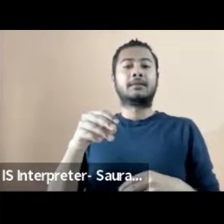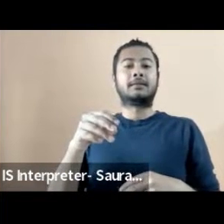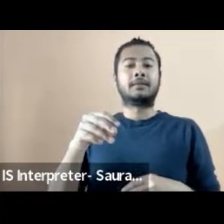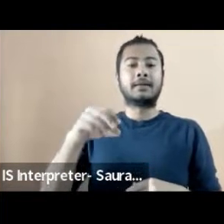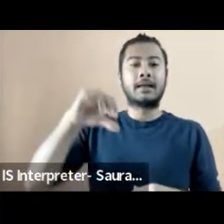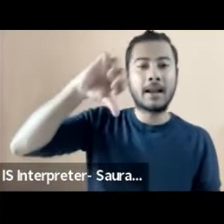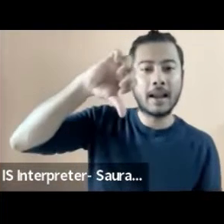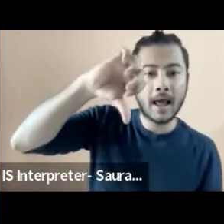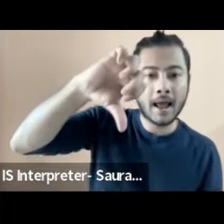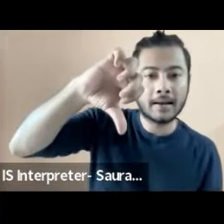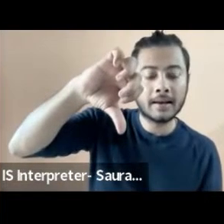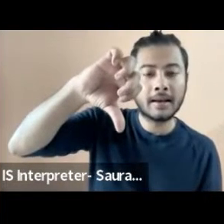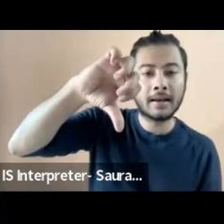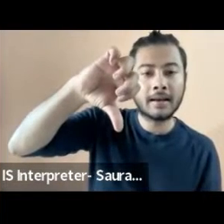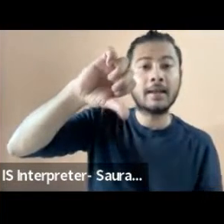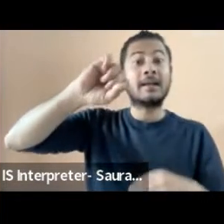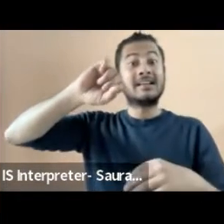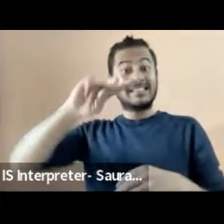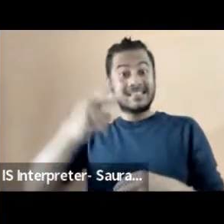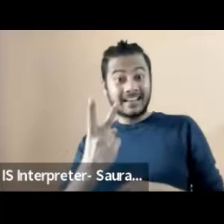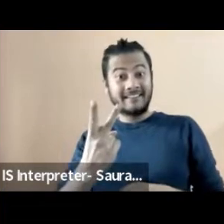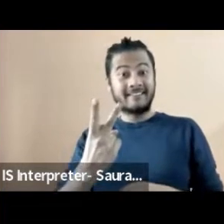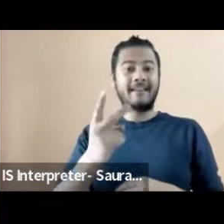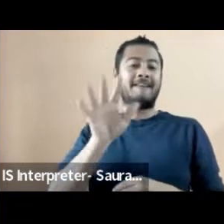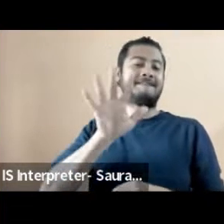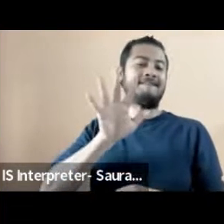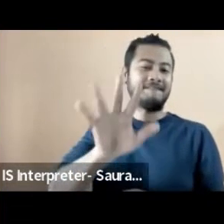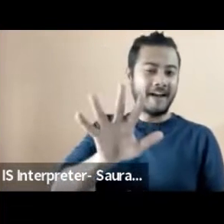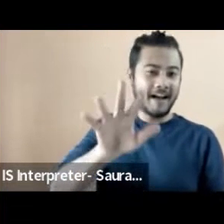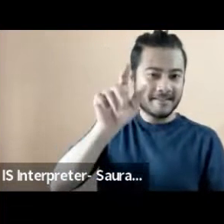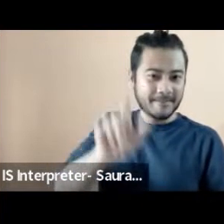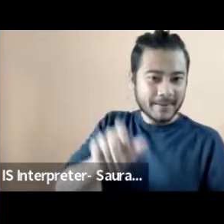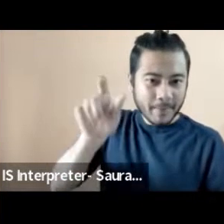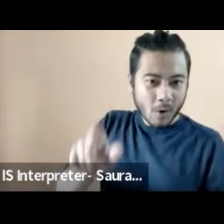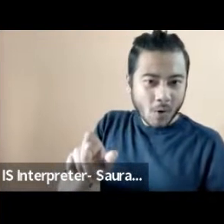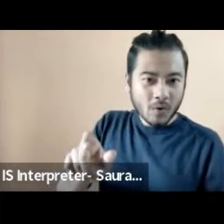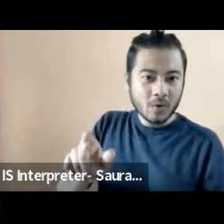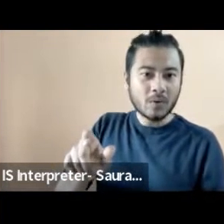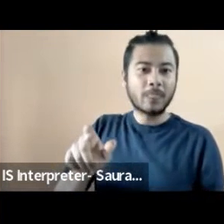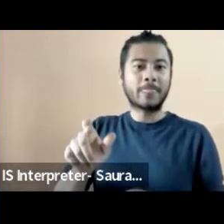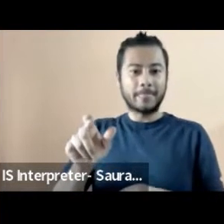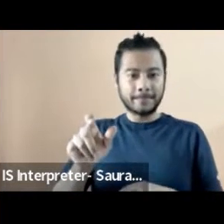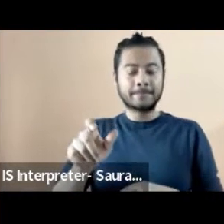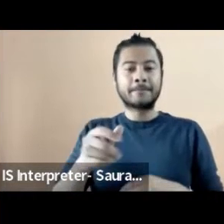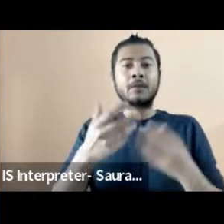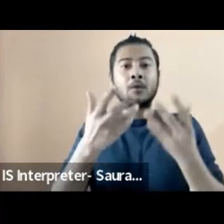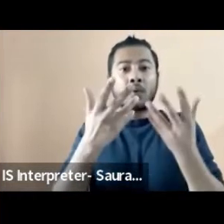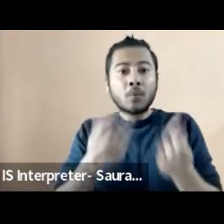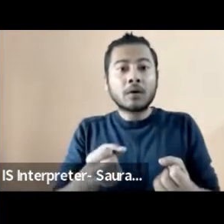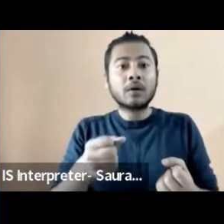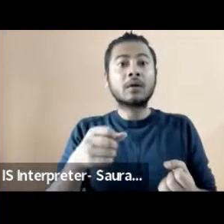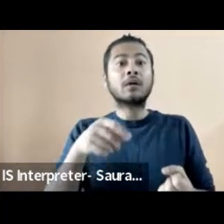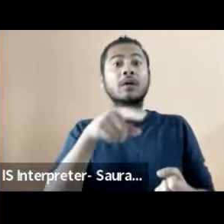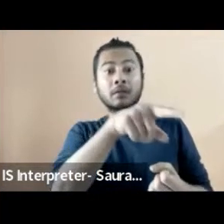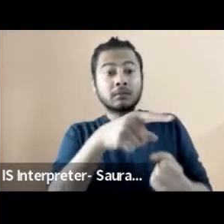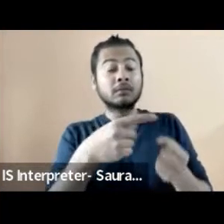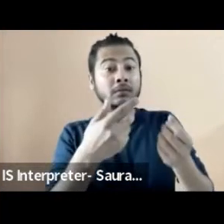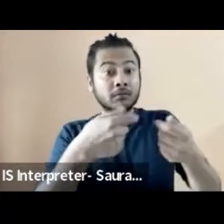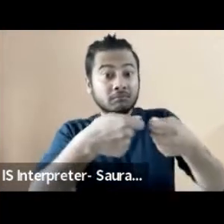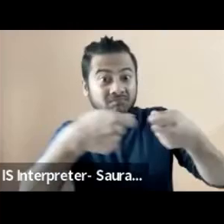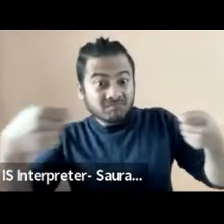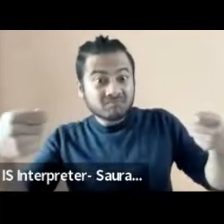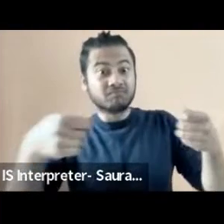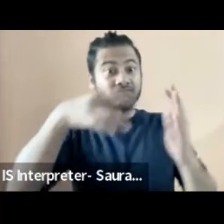and 3 IDIs were conducted with witnesses from the seminars who wished to elaborate more on their sections. And there was